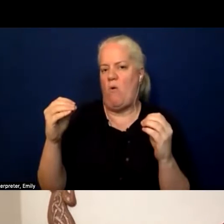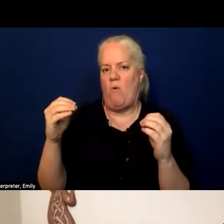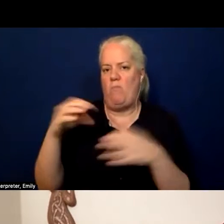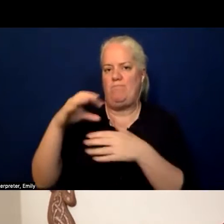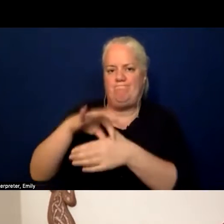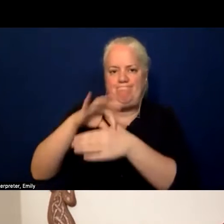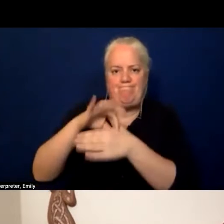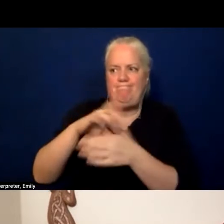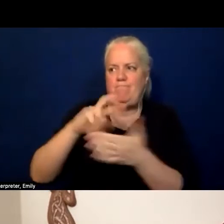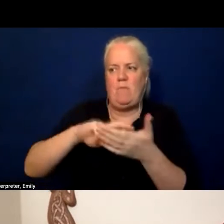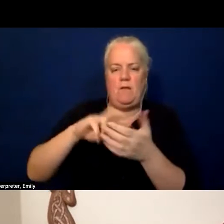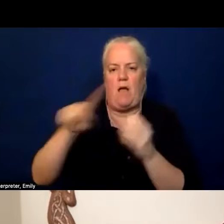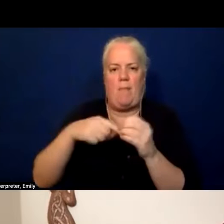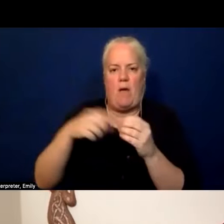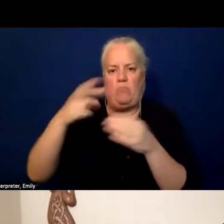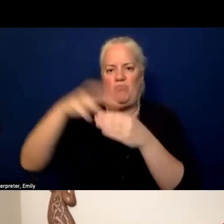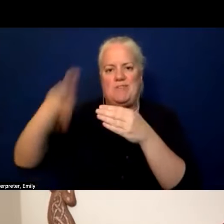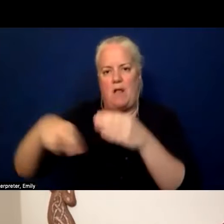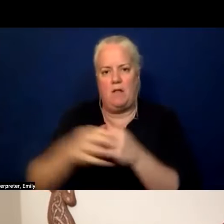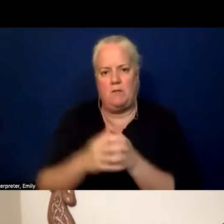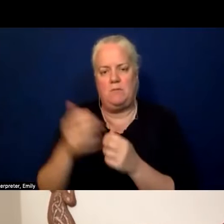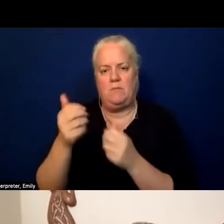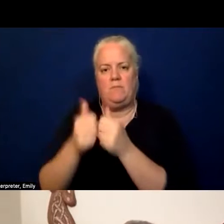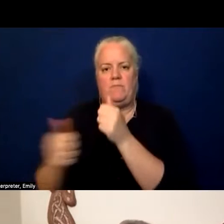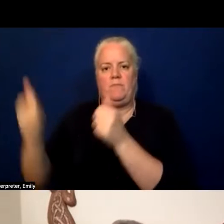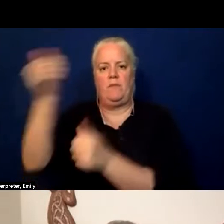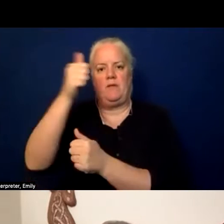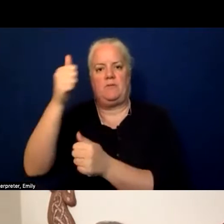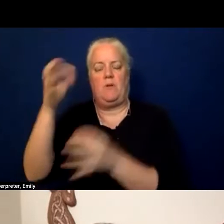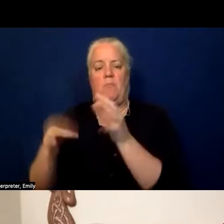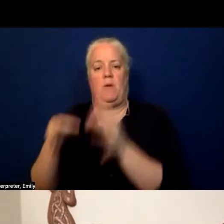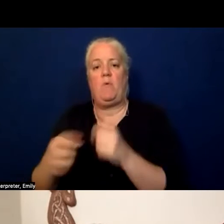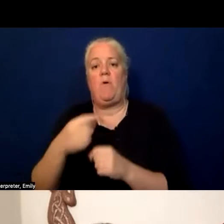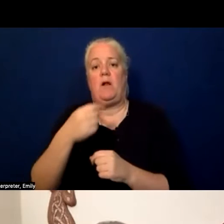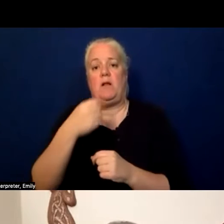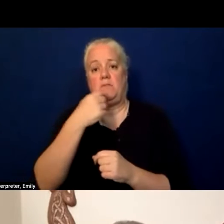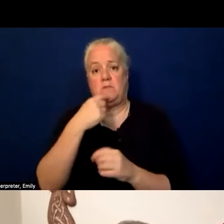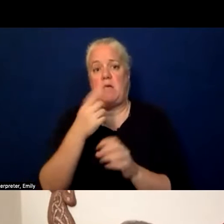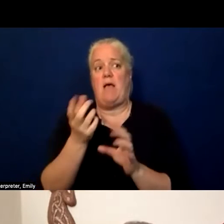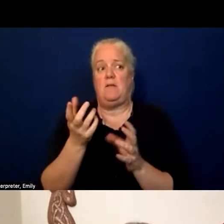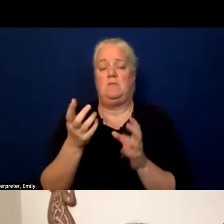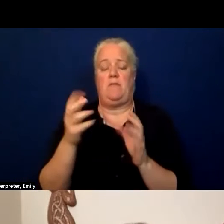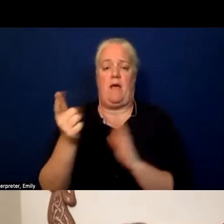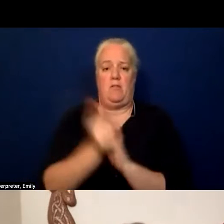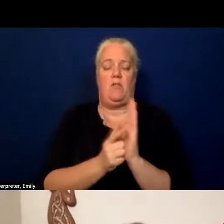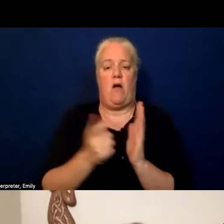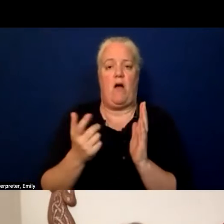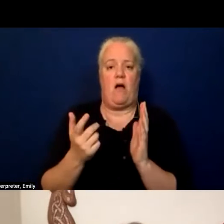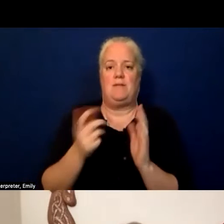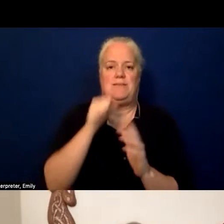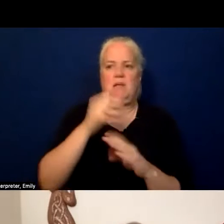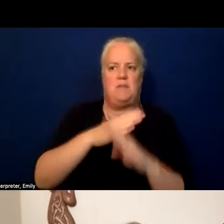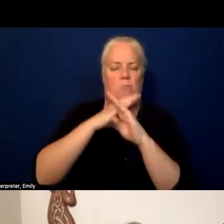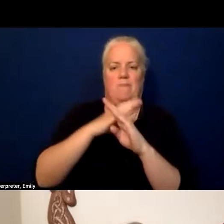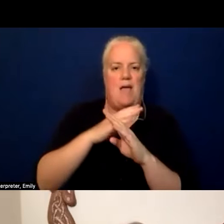The Supreme Court said it prohibits uninformed rather than unwise decision-making. Well, this amendment changes that.